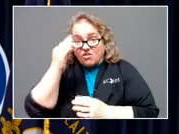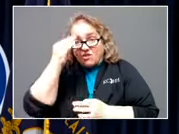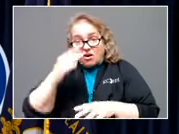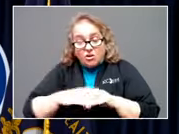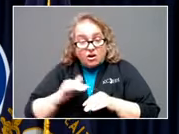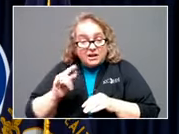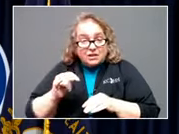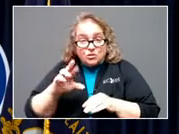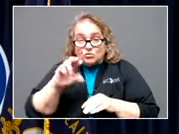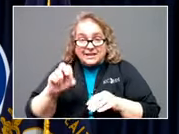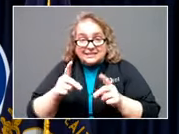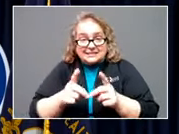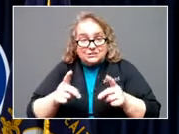to